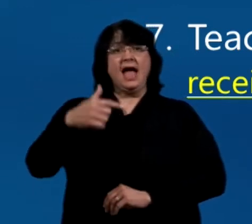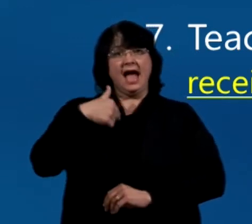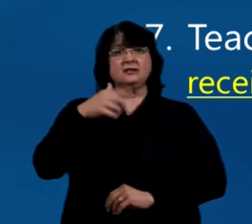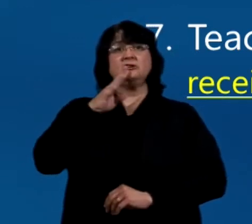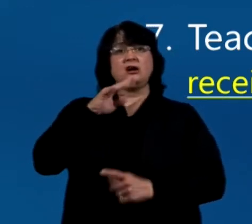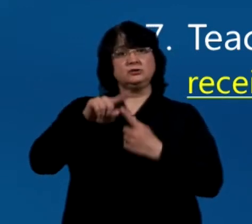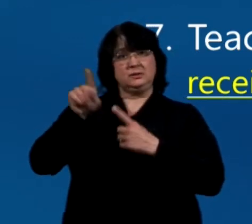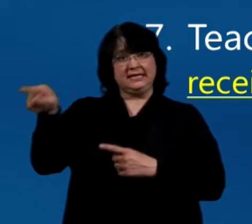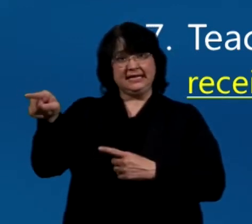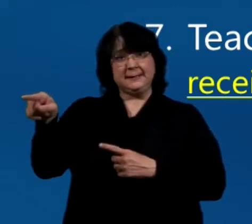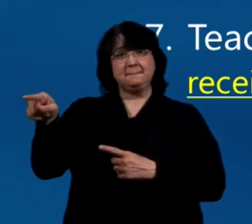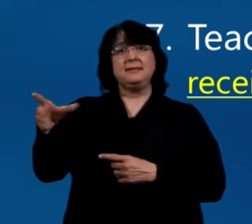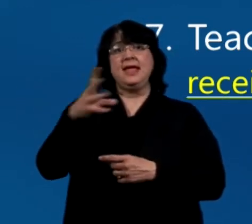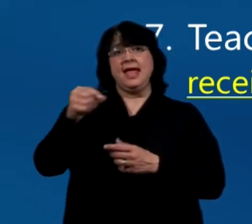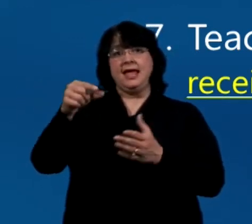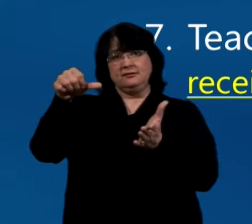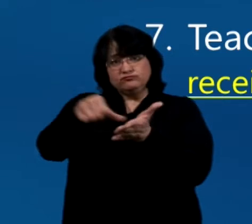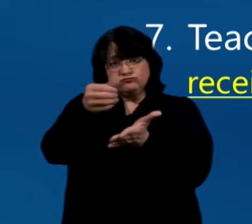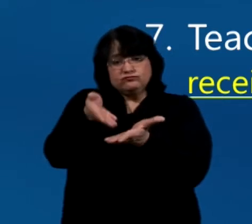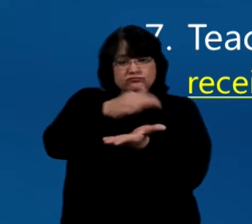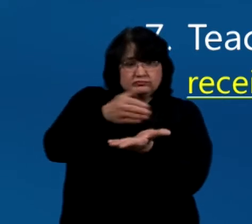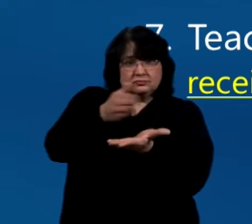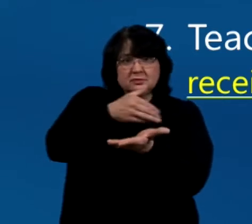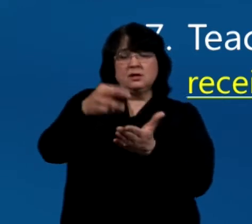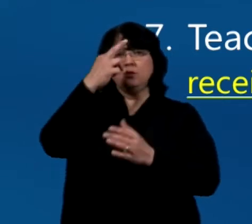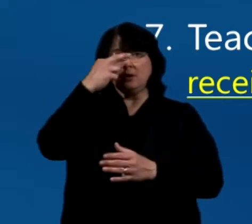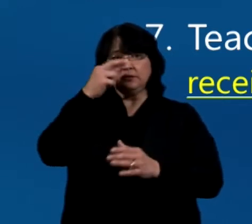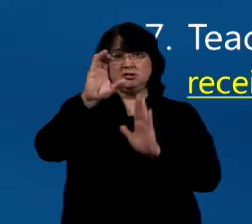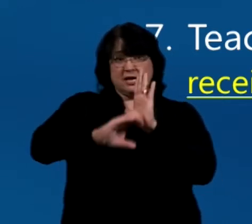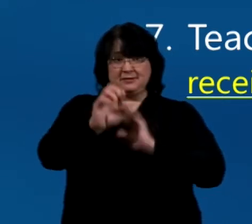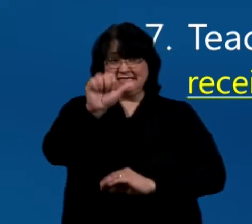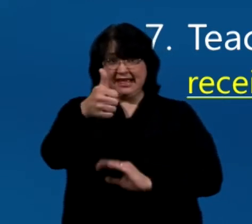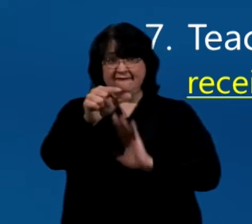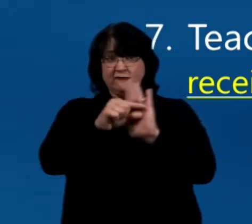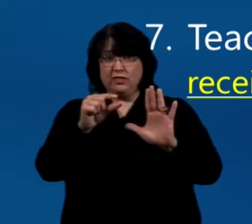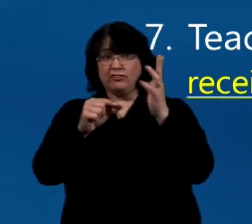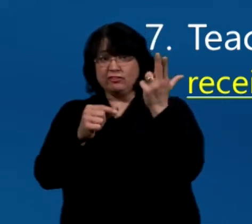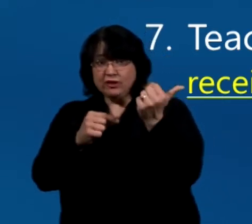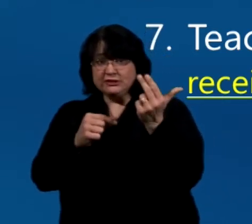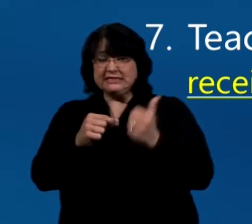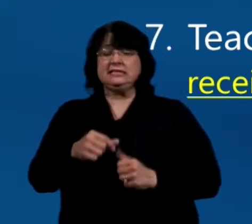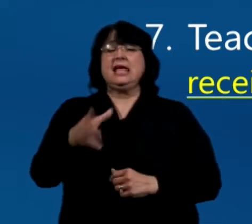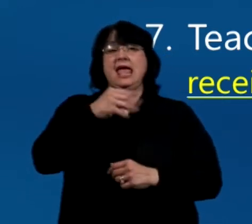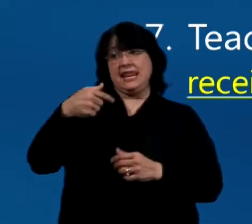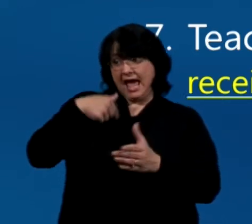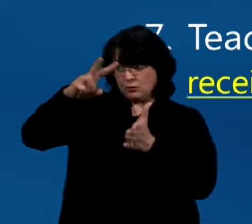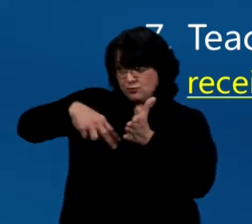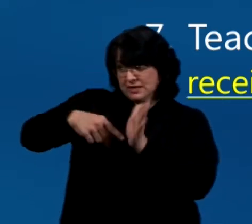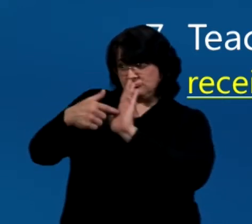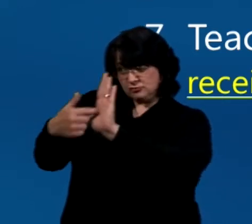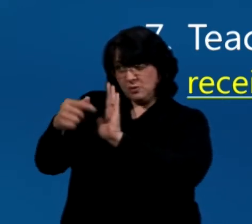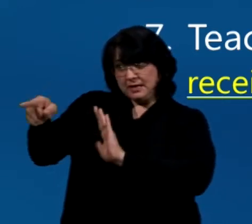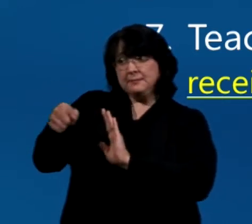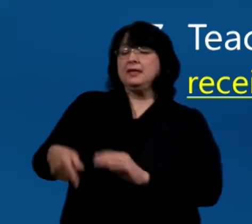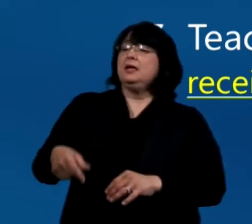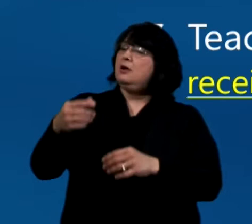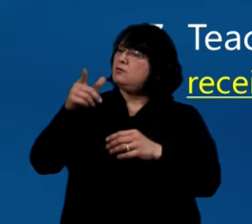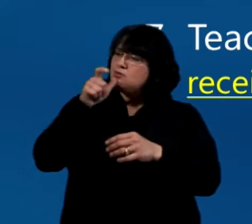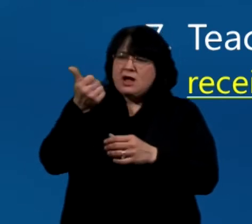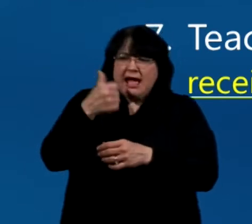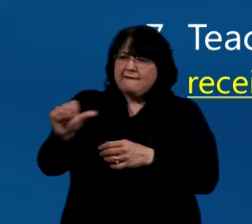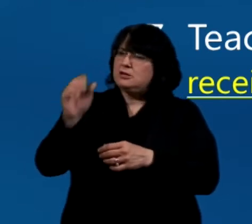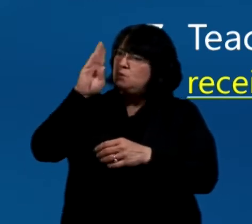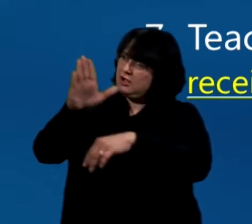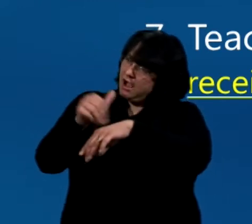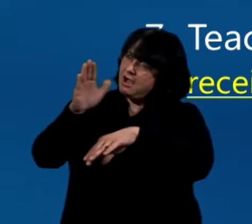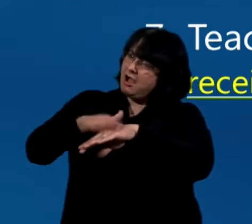talking, I'm going to be turning to Romans 10, number 13, and I'm going to read to him, for whosoever shall call upon the